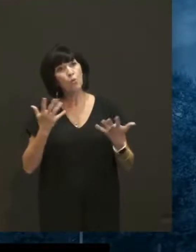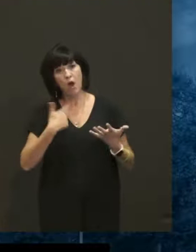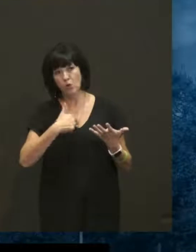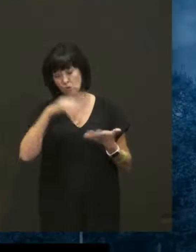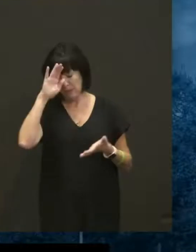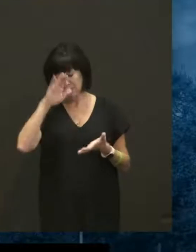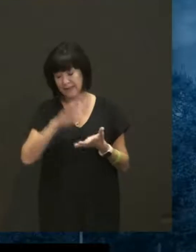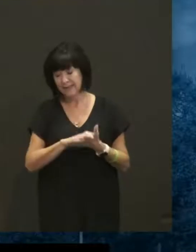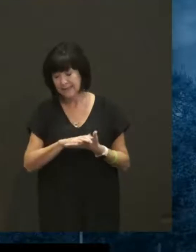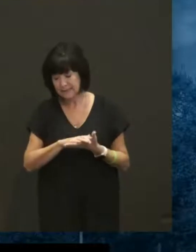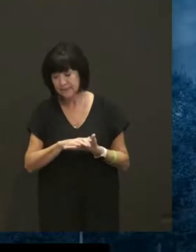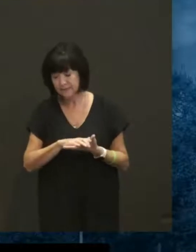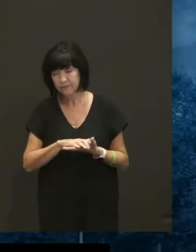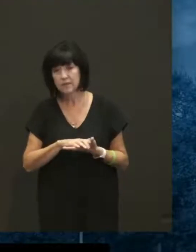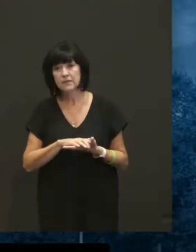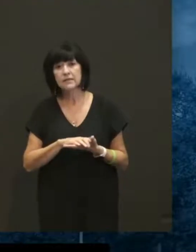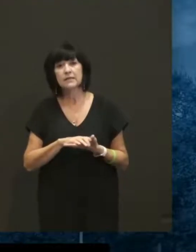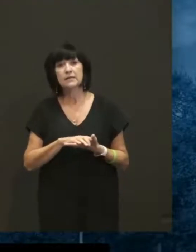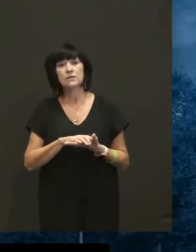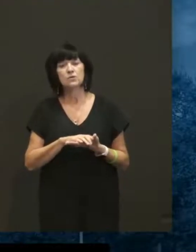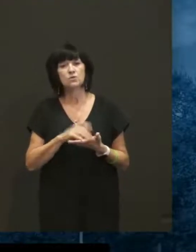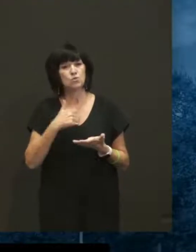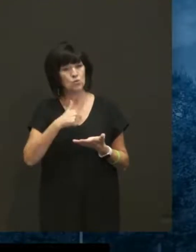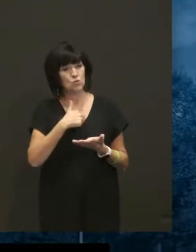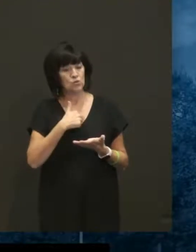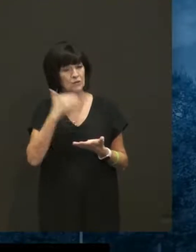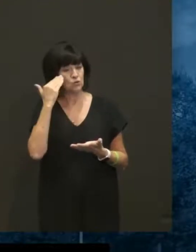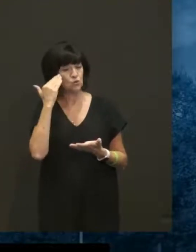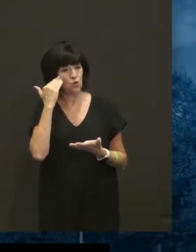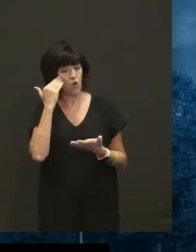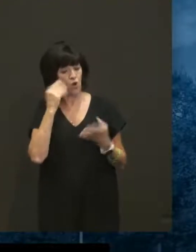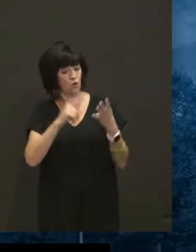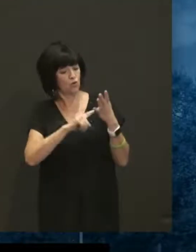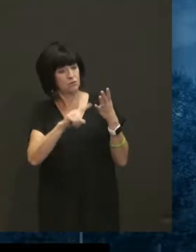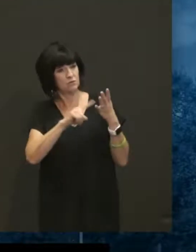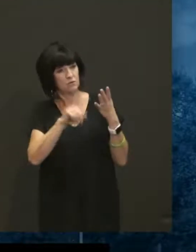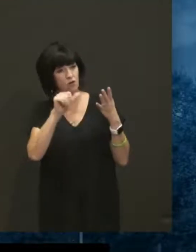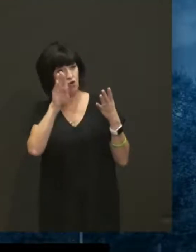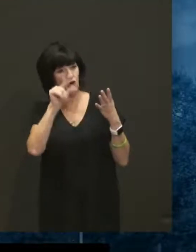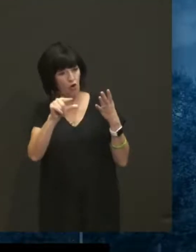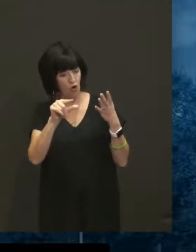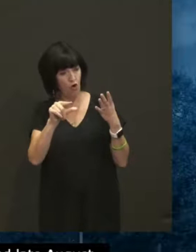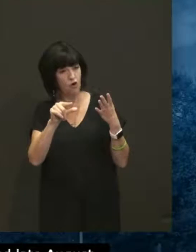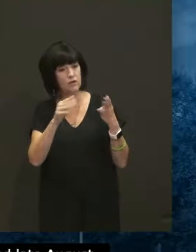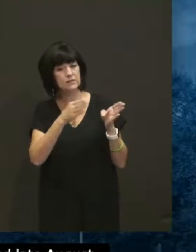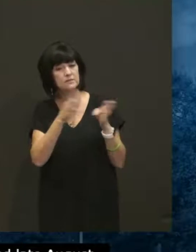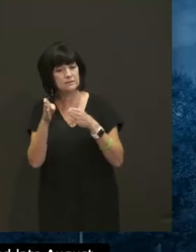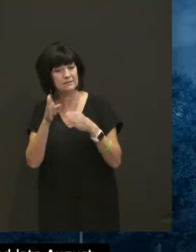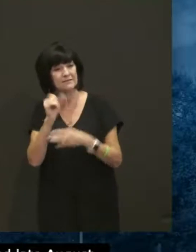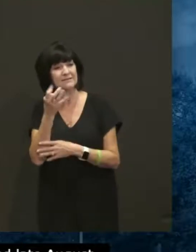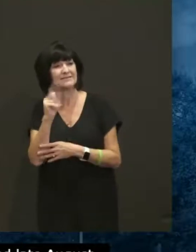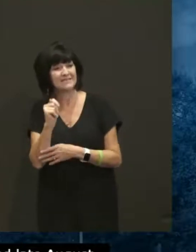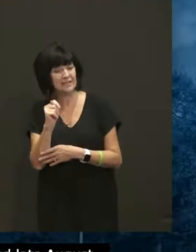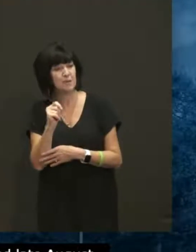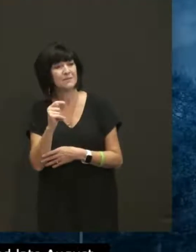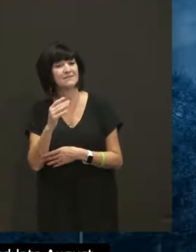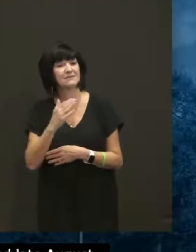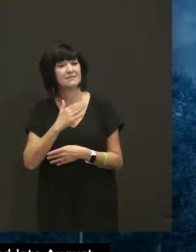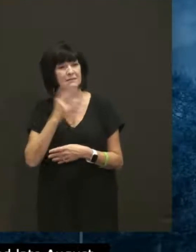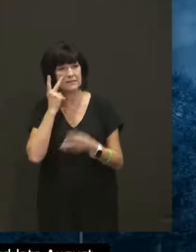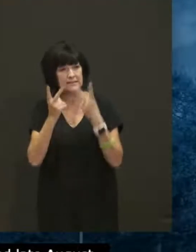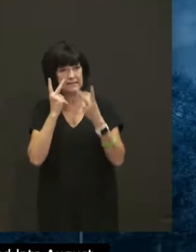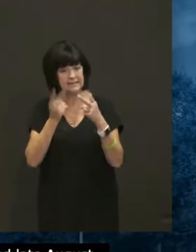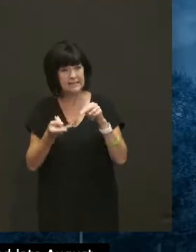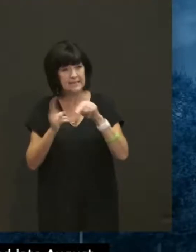believe we are seeing is, we know in late August and September we saw increases in our cases or